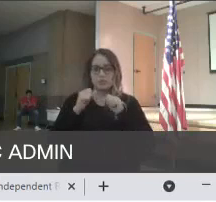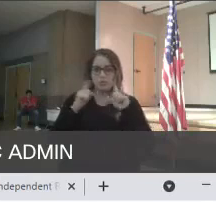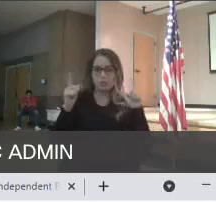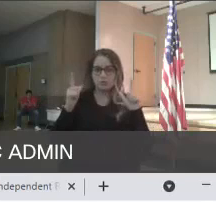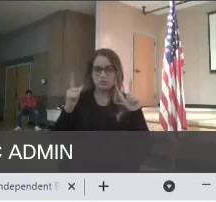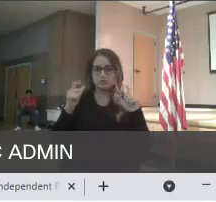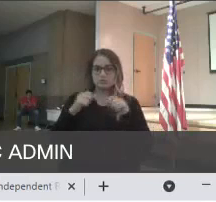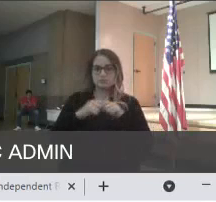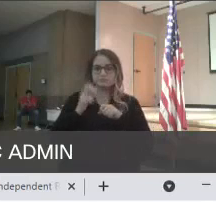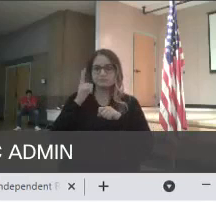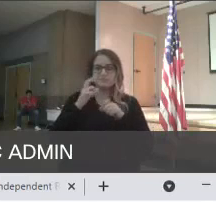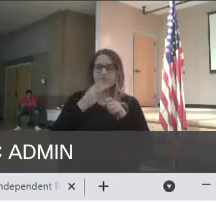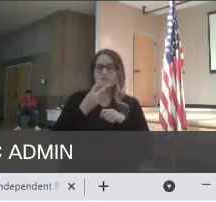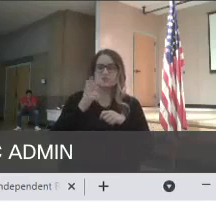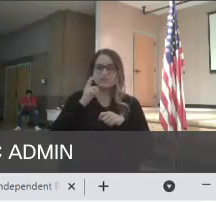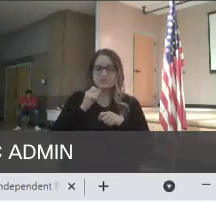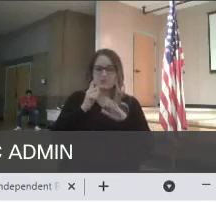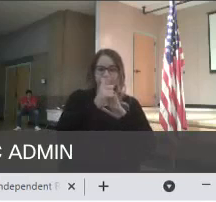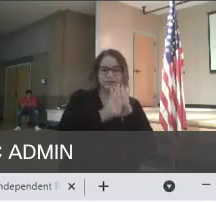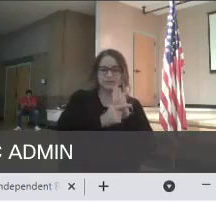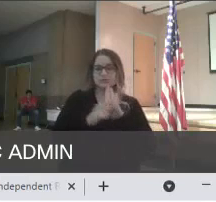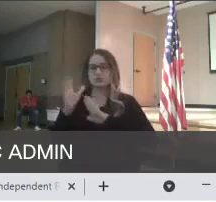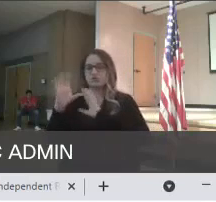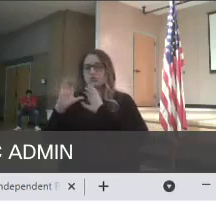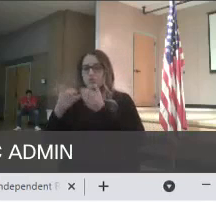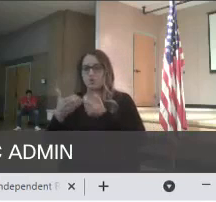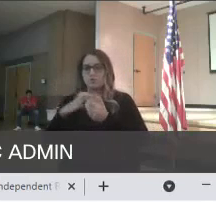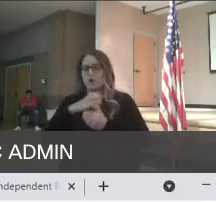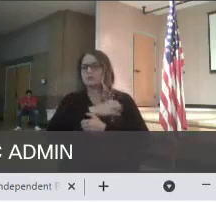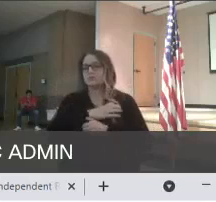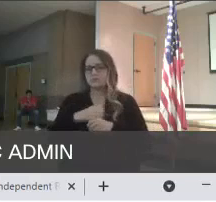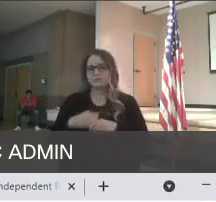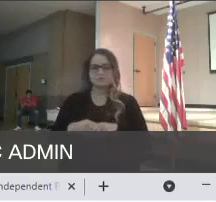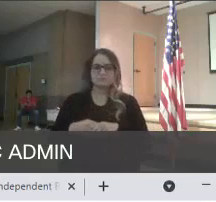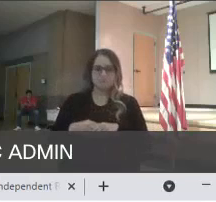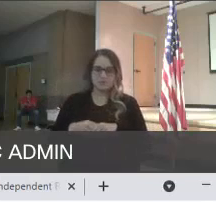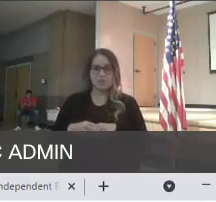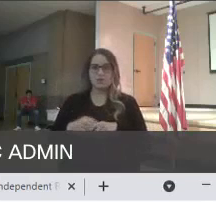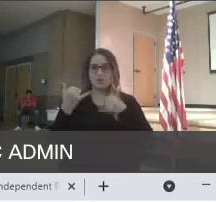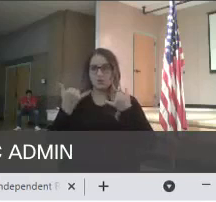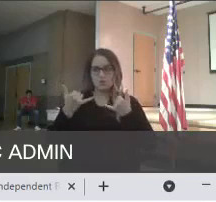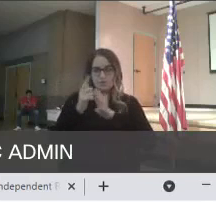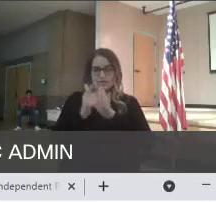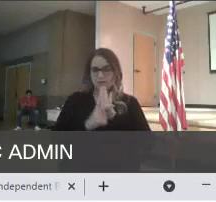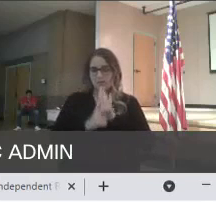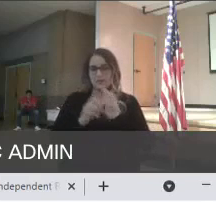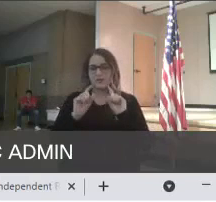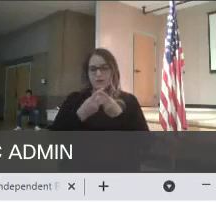voice in both the legislature and Congress. The current legislative